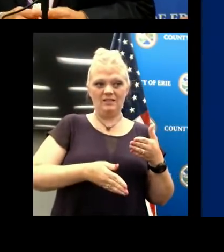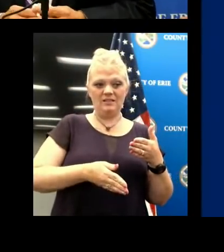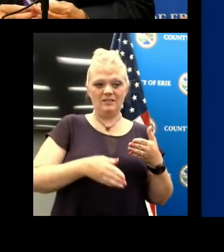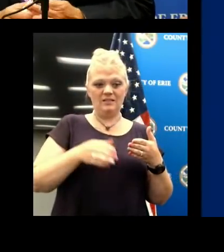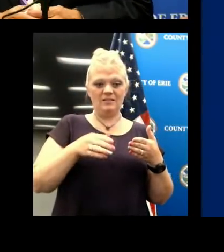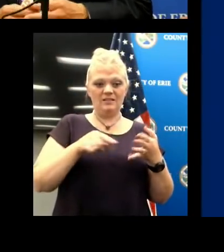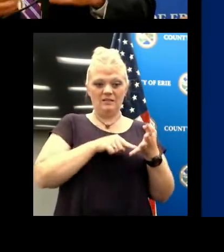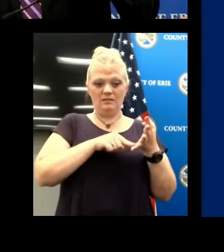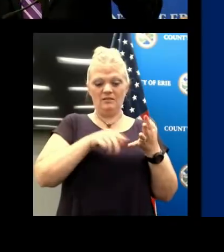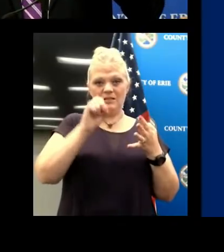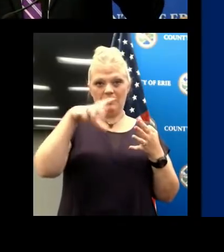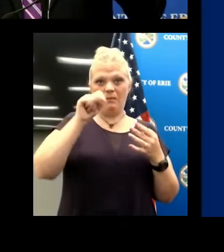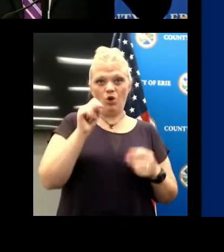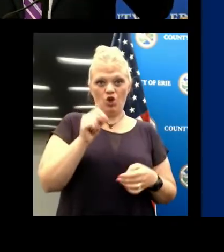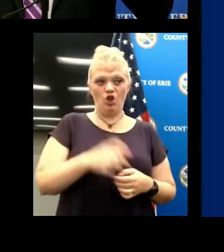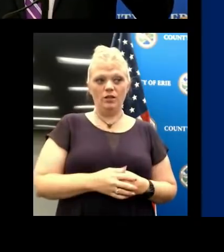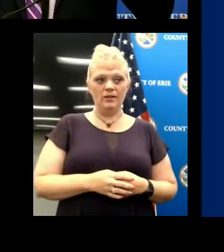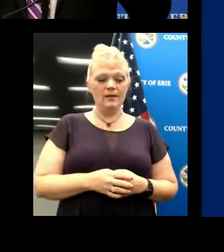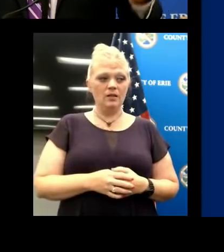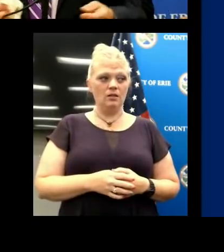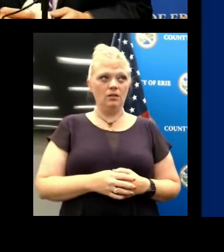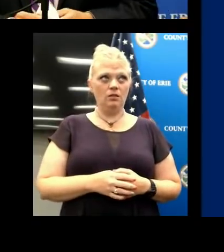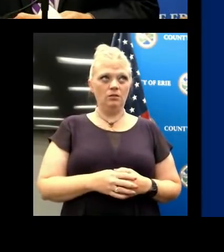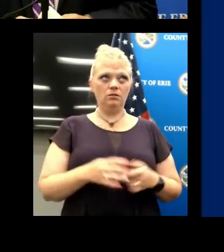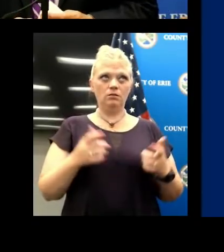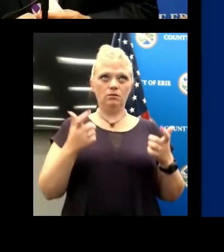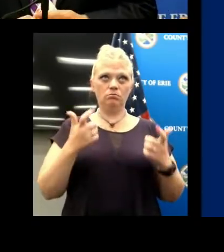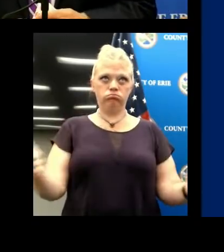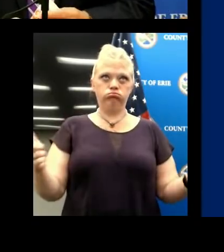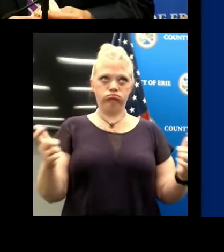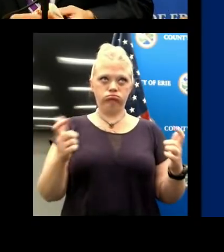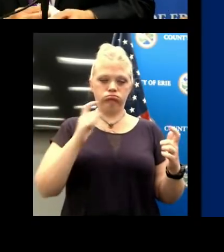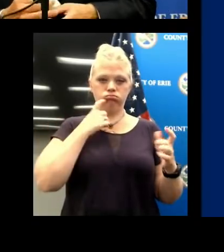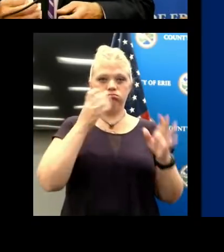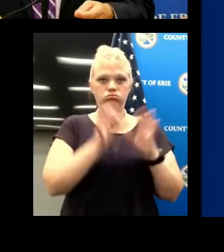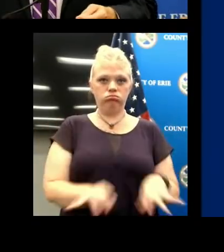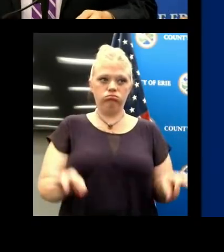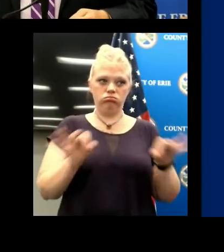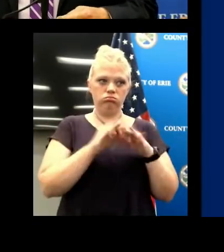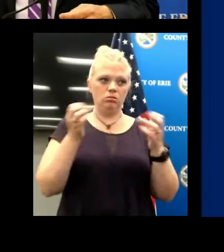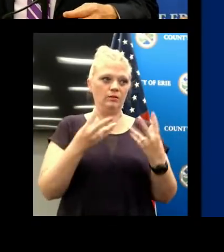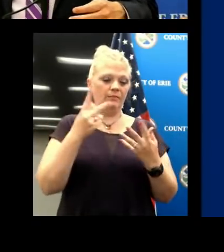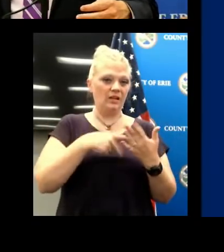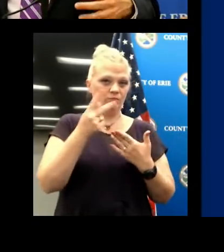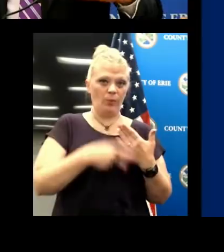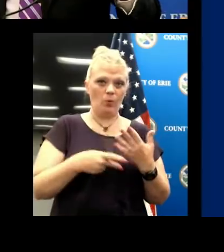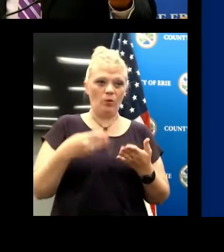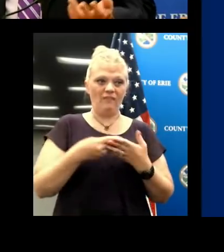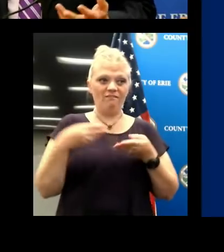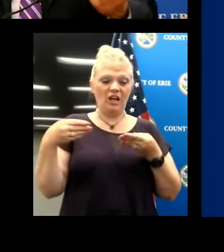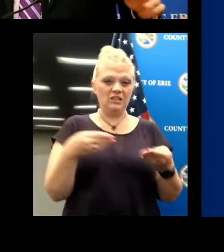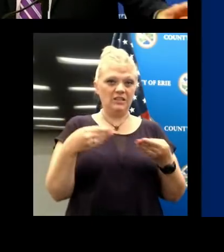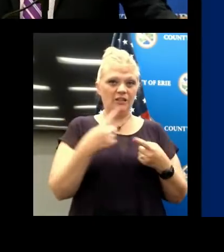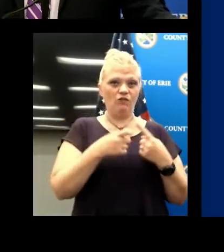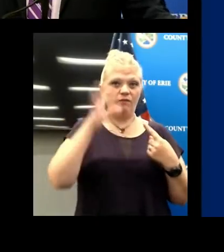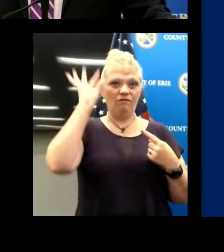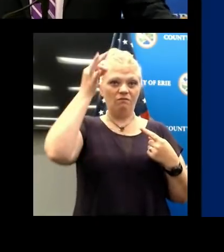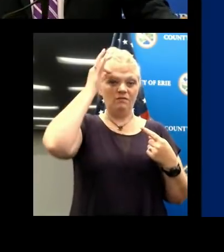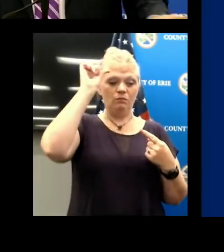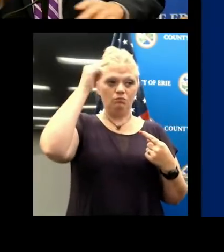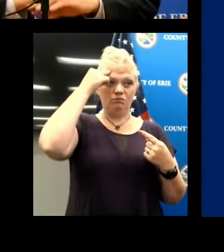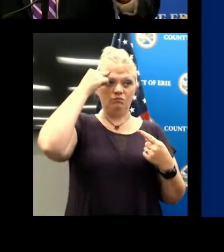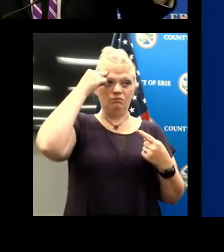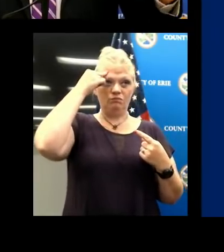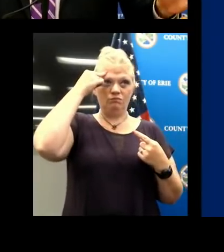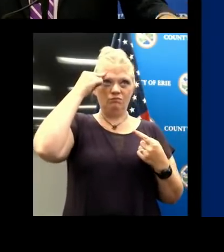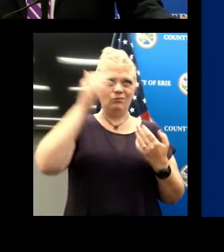September. And it is hugely important. Many programs funding that we receive from the federal government,